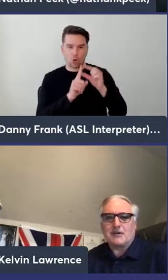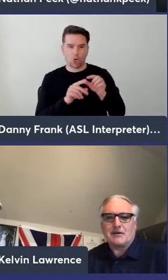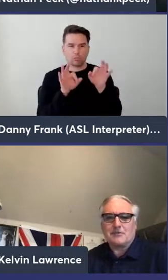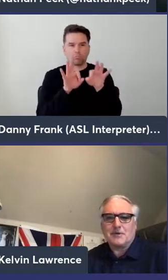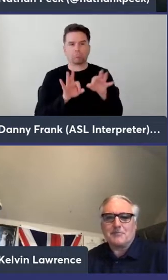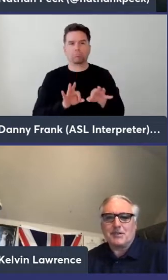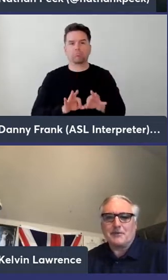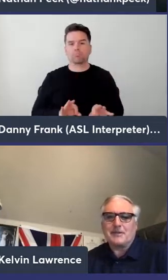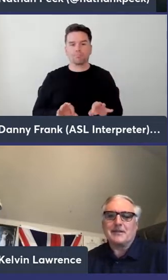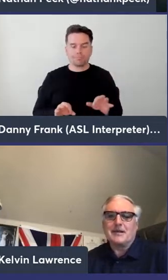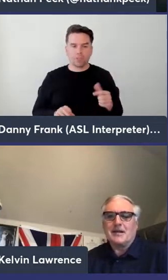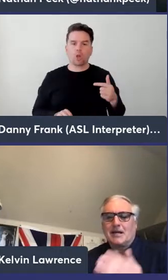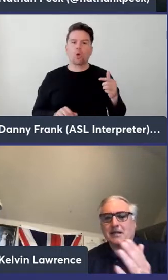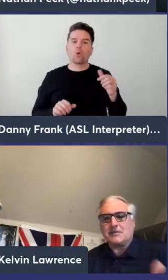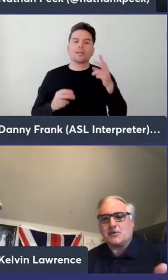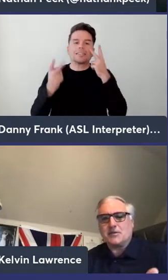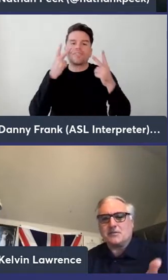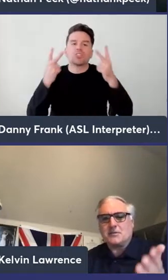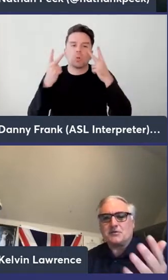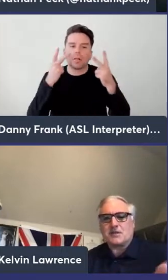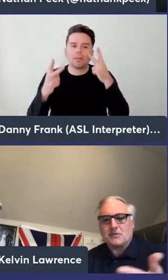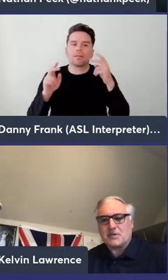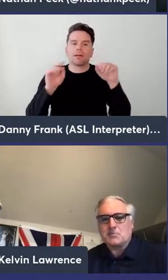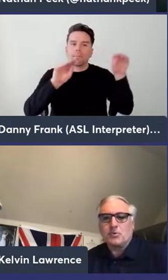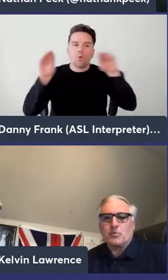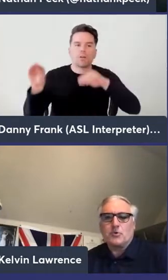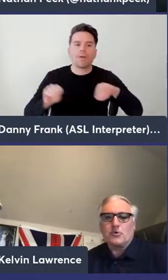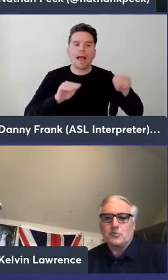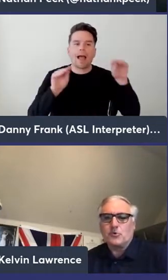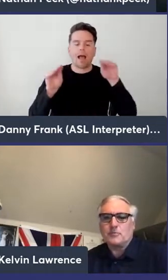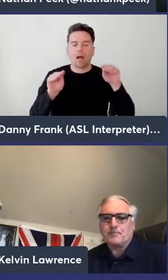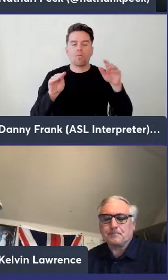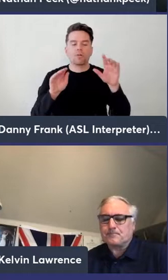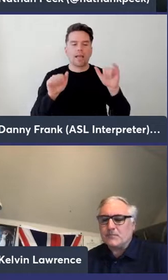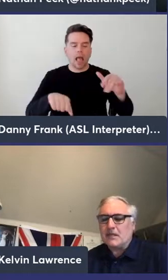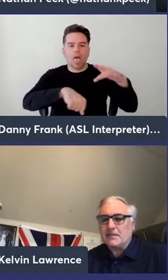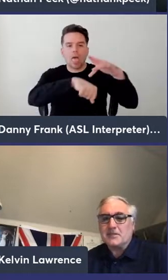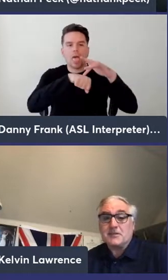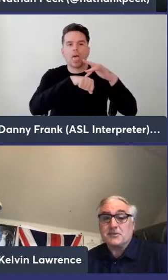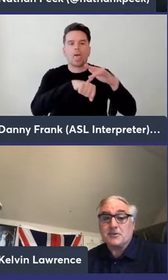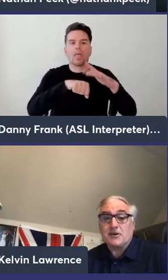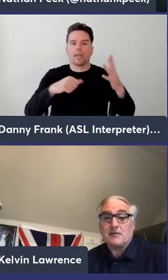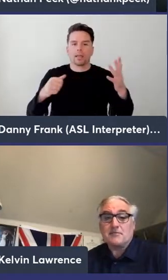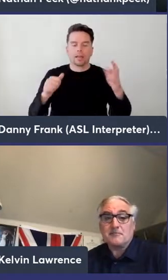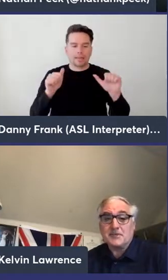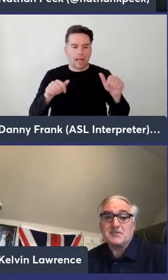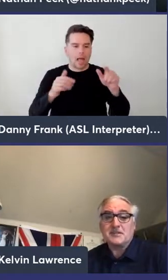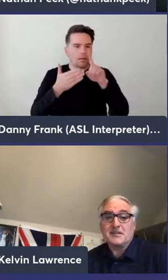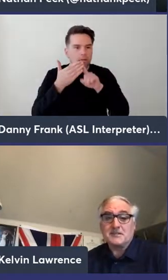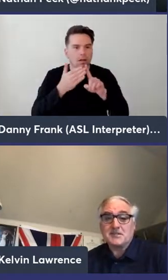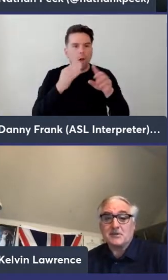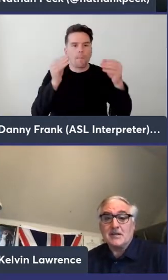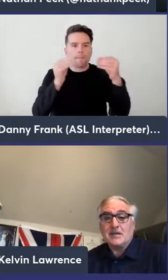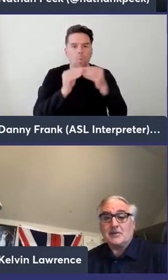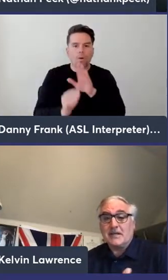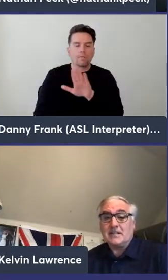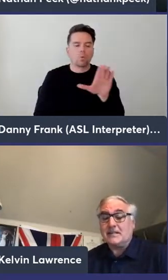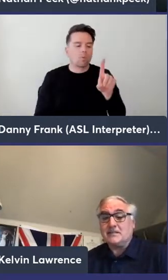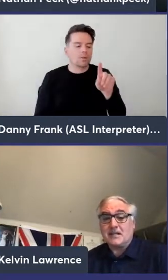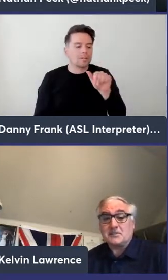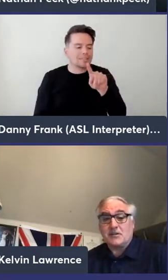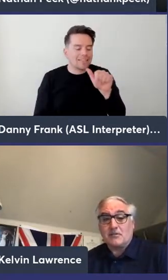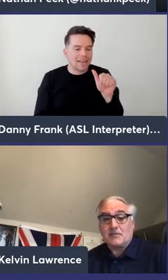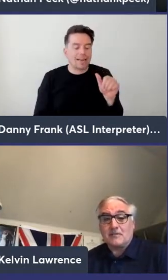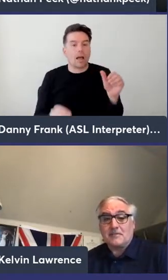can move it around. We can play with it. And you can start to explore more and more the data in your graph visually. So